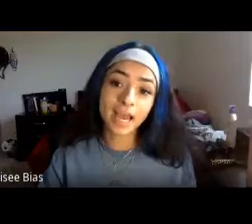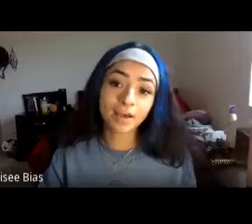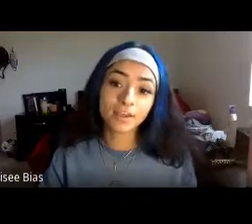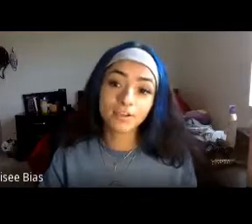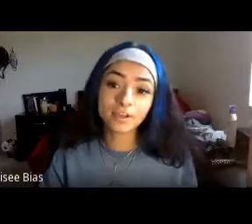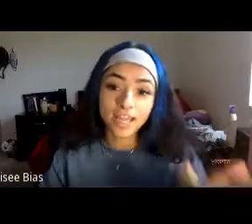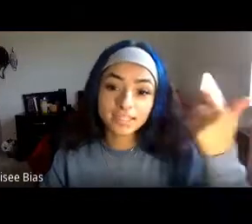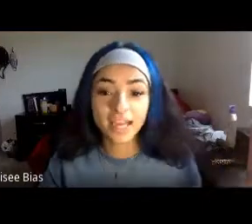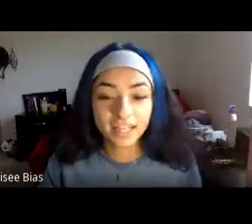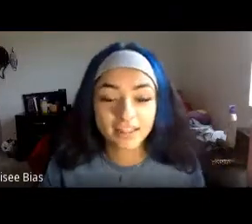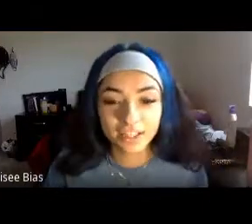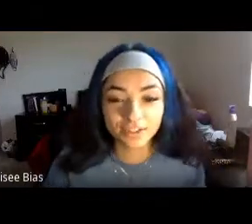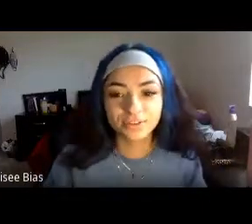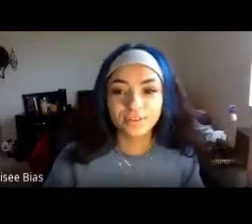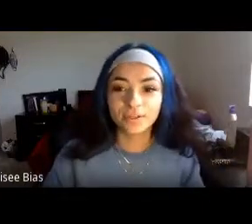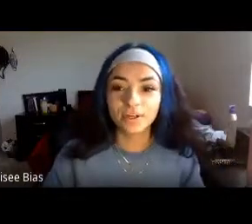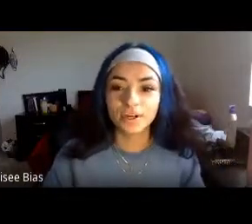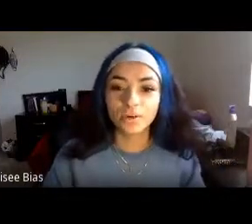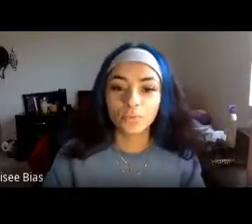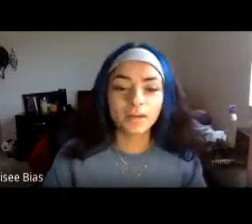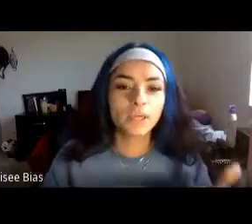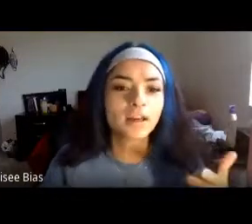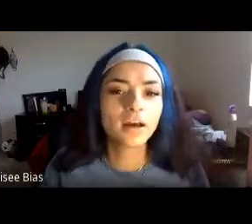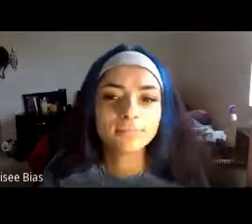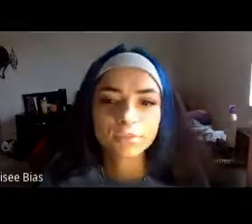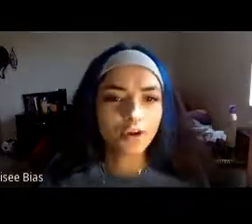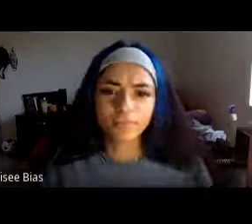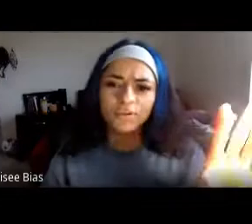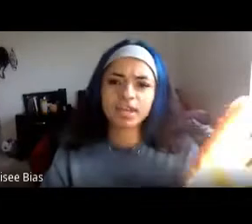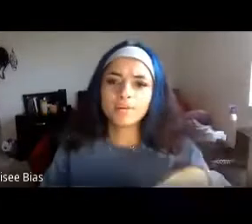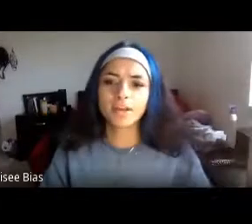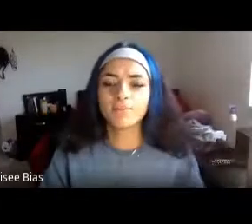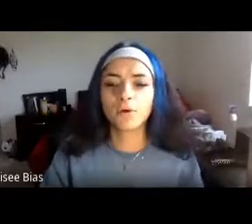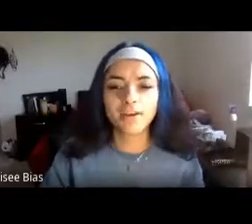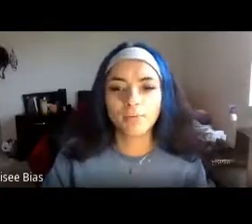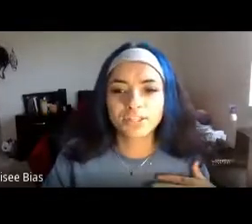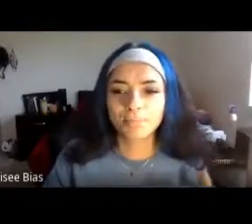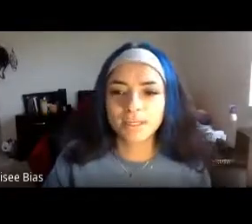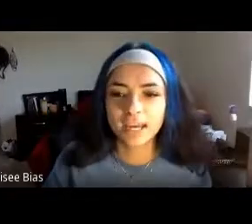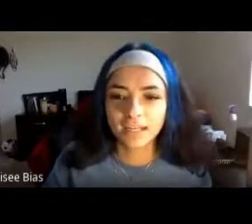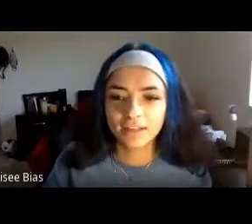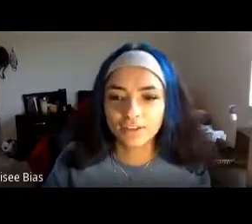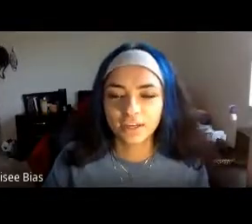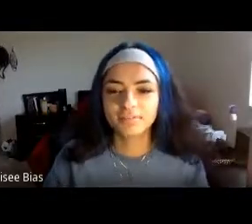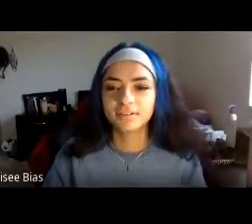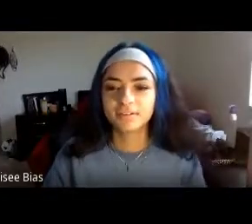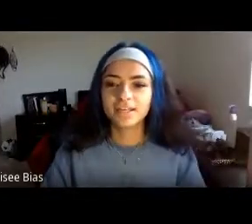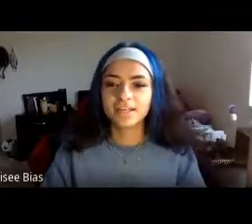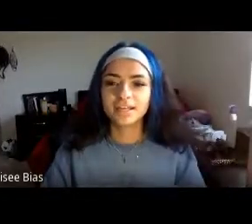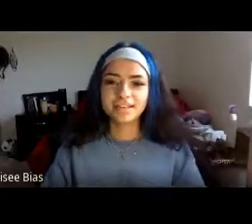and how they do it? Yes, Danny, thank you. We can oh never mind, you can keep it there. But if you want, anyone wants to pin Danny, then you